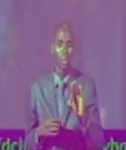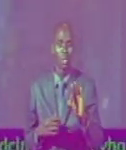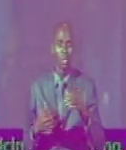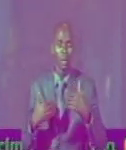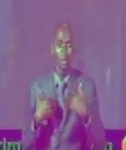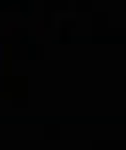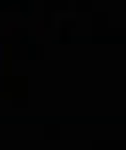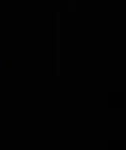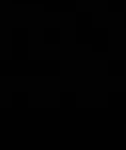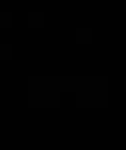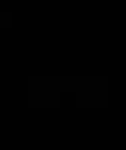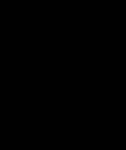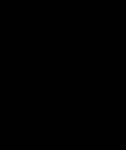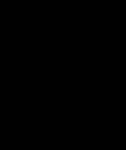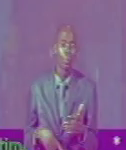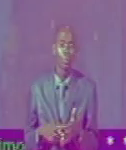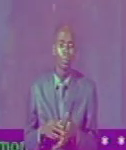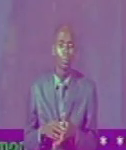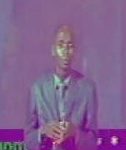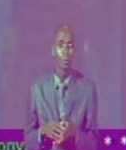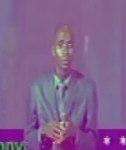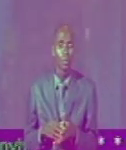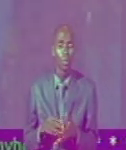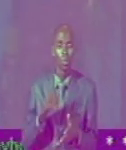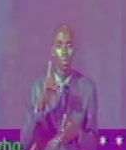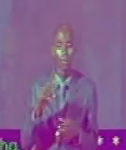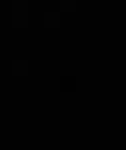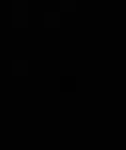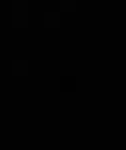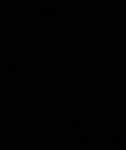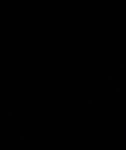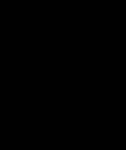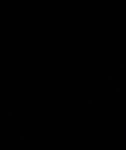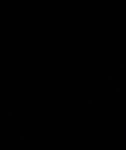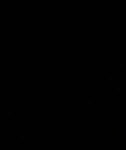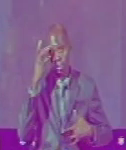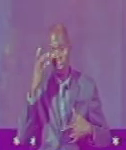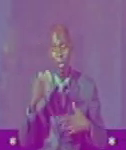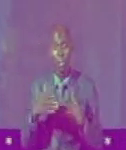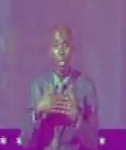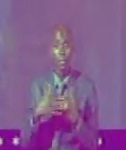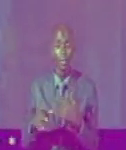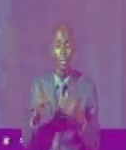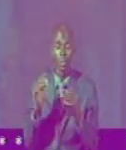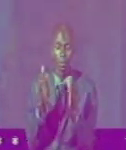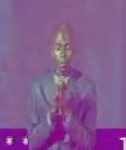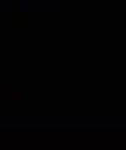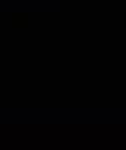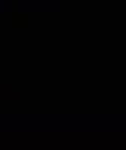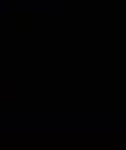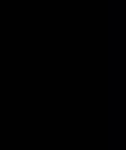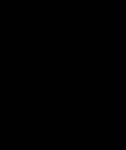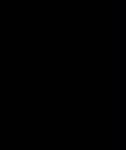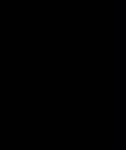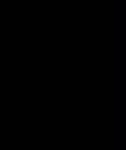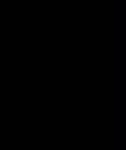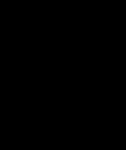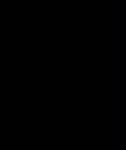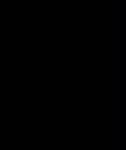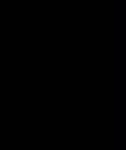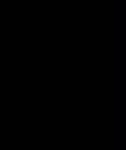as psychosomatic condition. But after the prayer of the man of God, the Lord